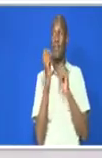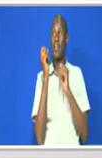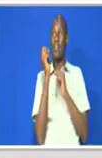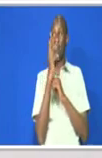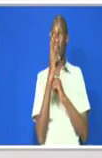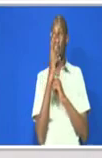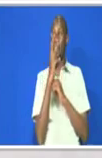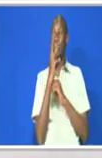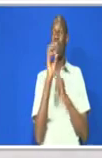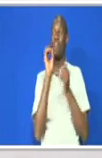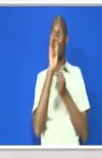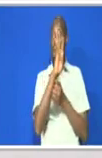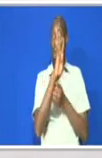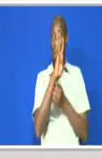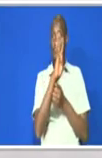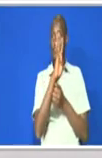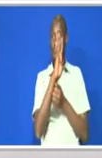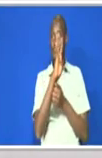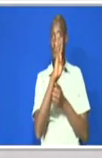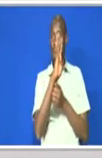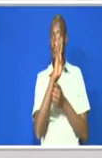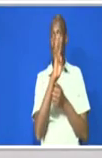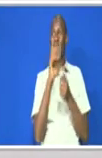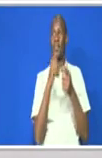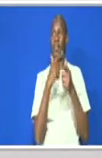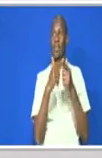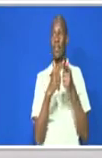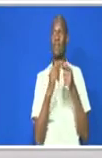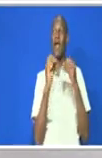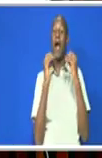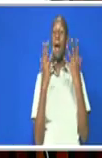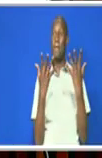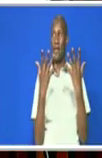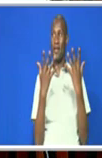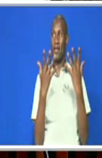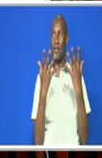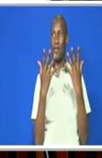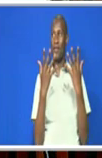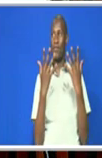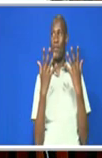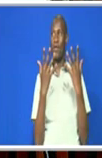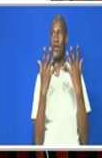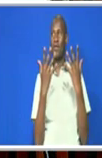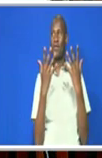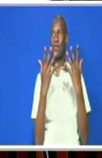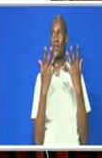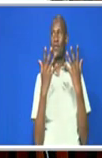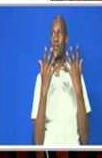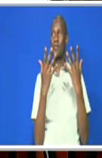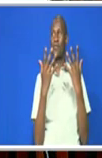13, 14. And then I'll count how many have I added.